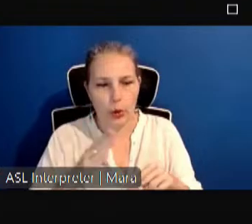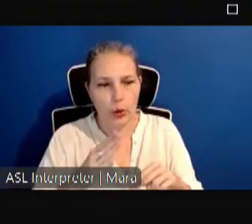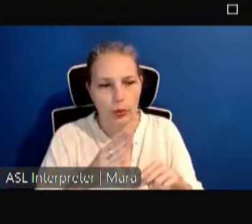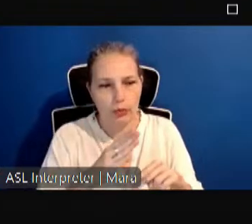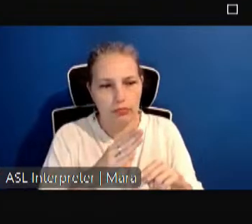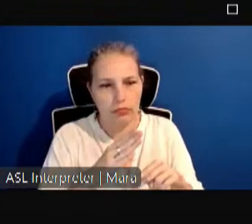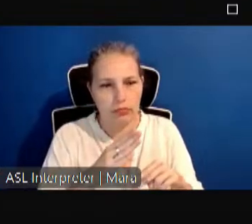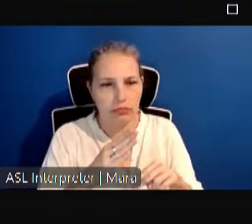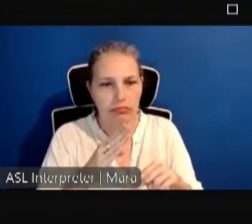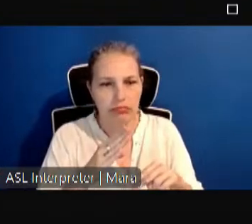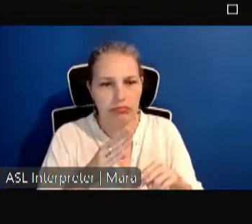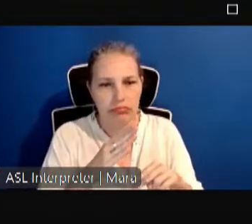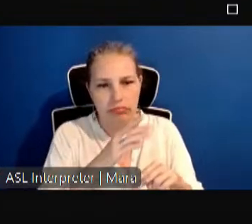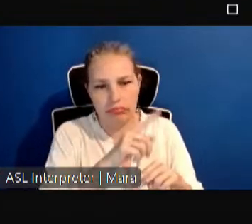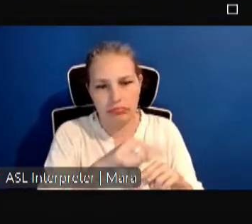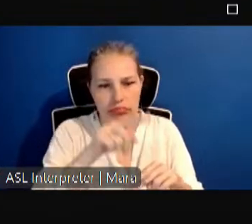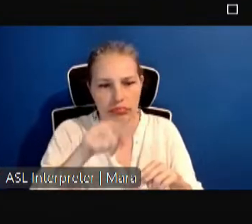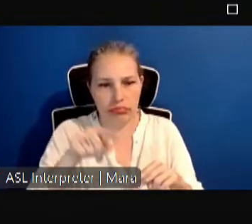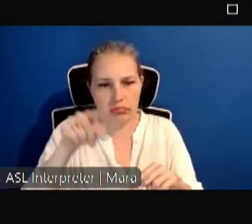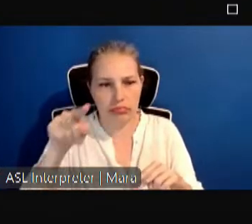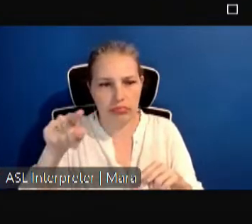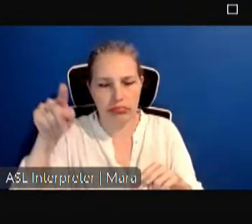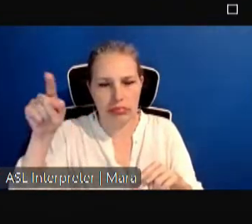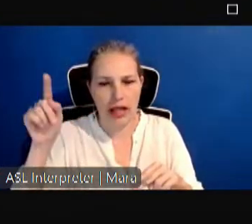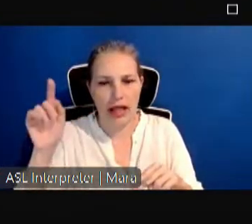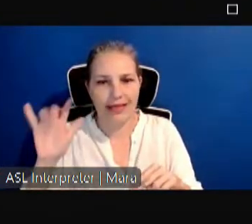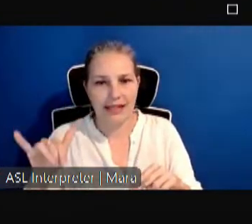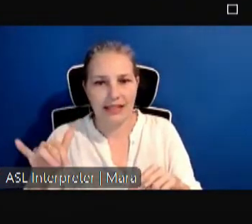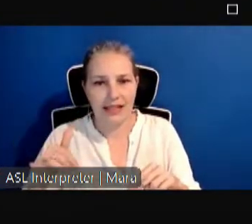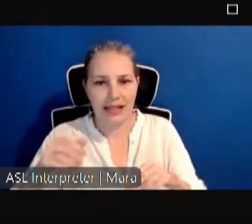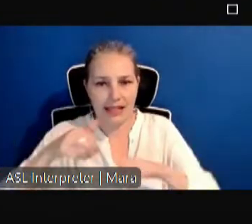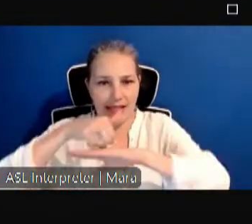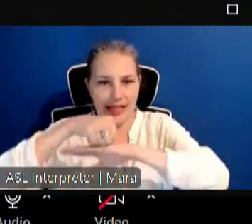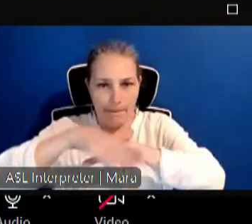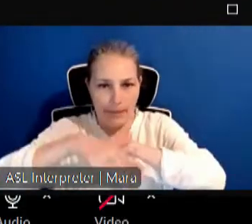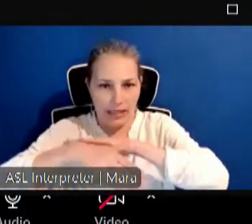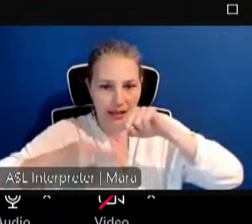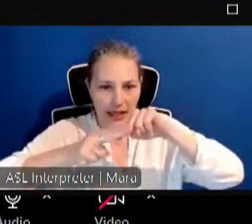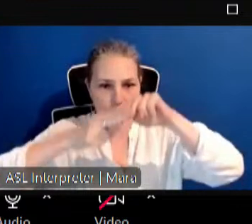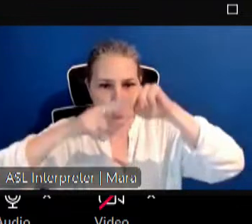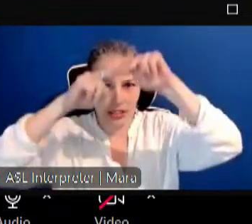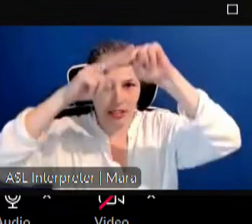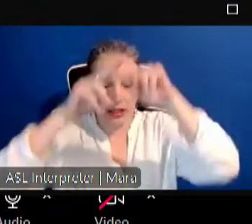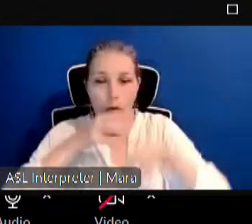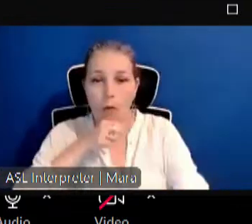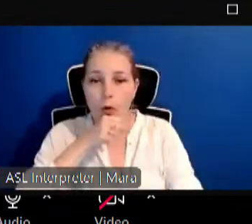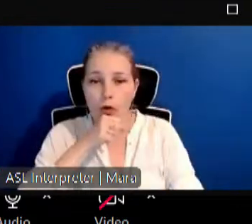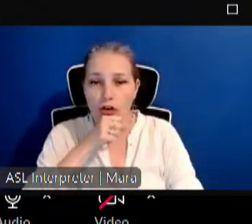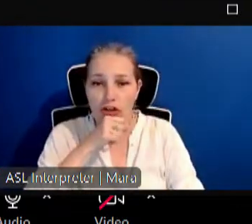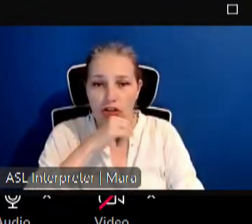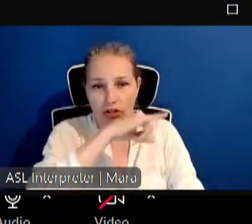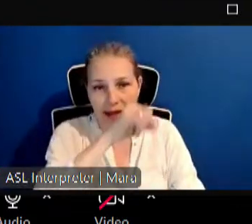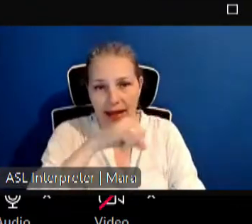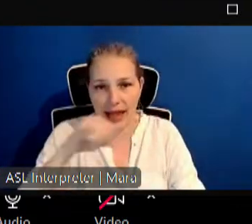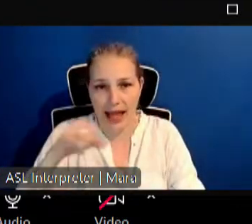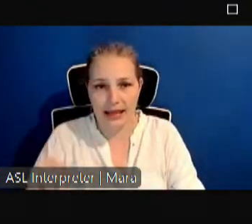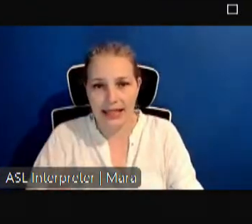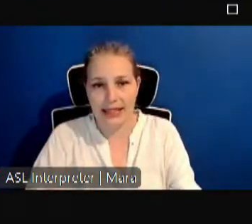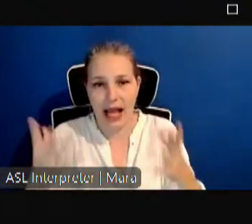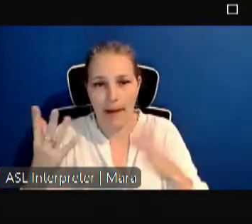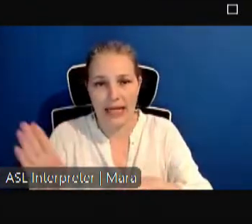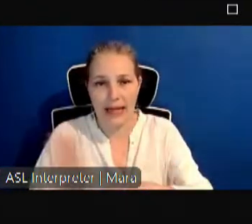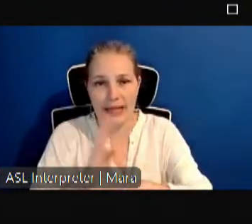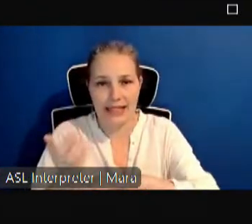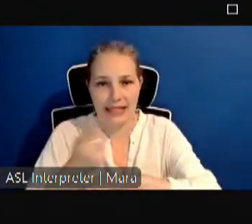shows our number of submittals increasing. And the orange line is the number of business days for initial reviews.